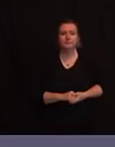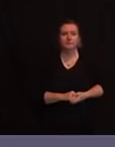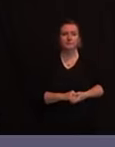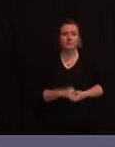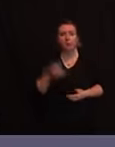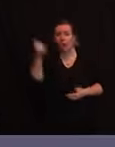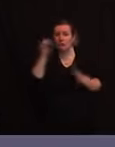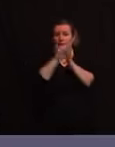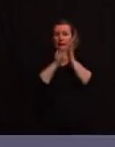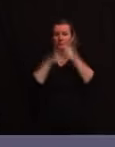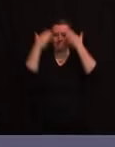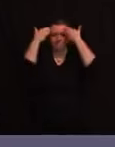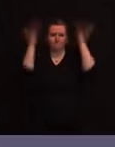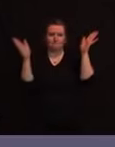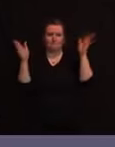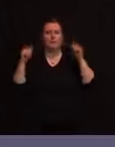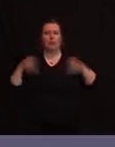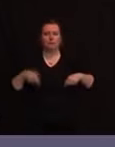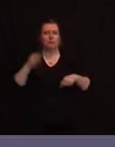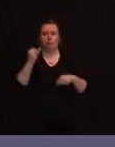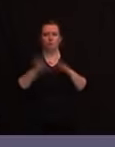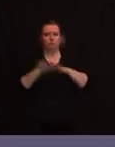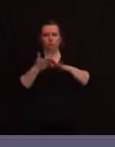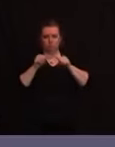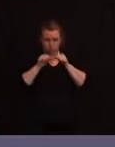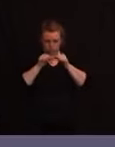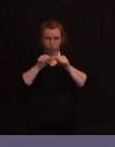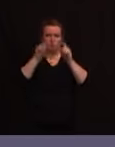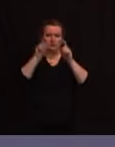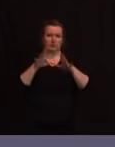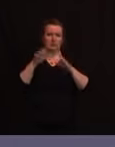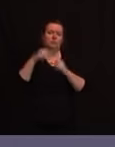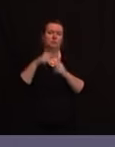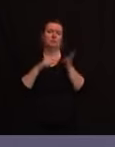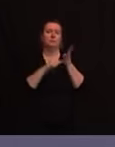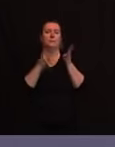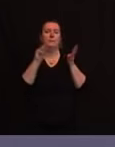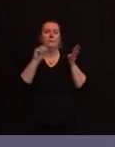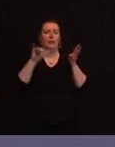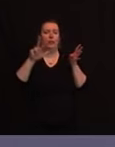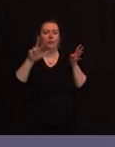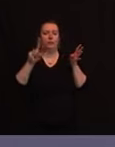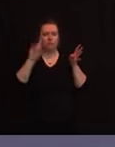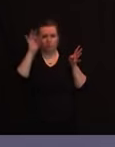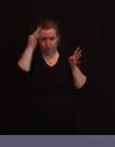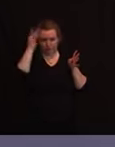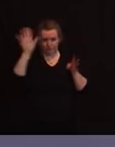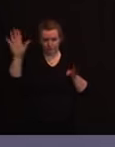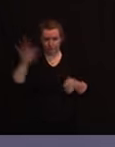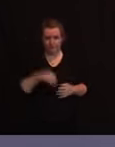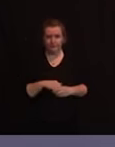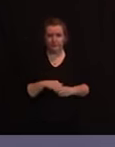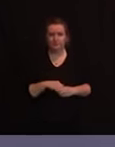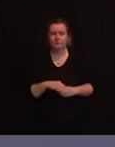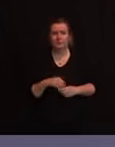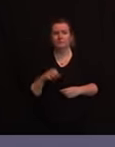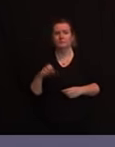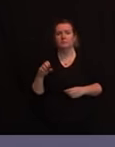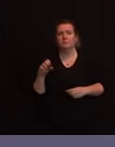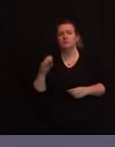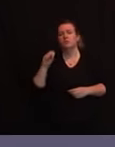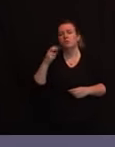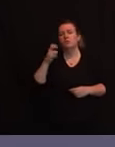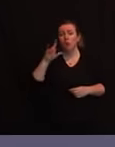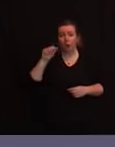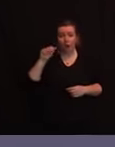they are going to stay in with us today. Was on with Sheila Oliver earlier, and she continues to do an extraordinary job